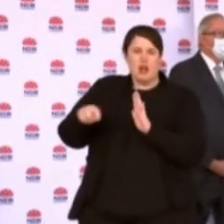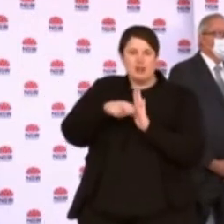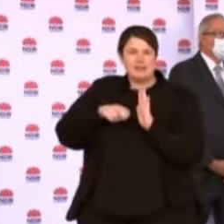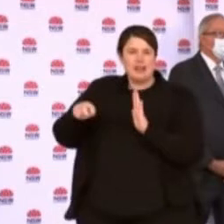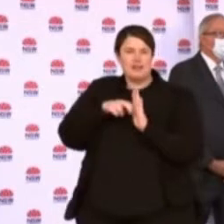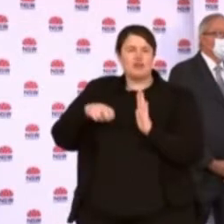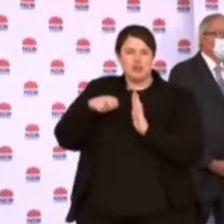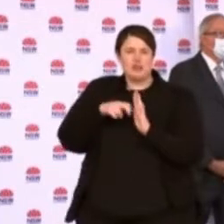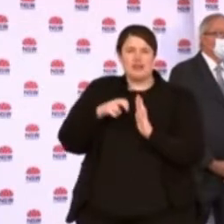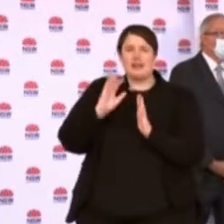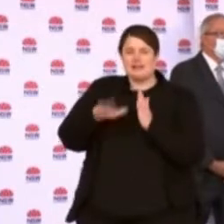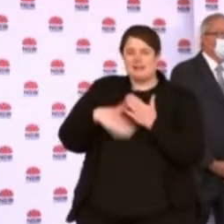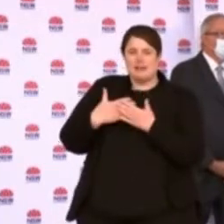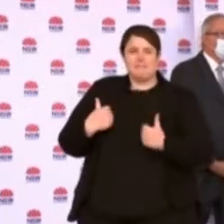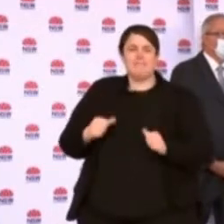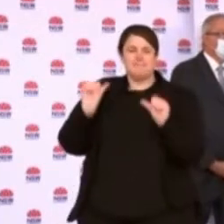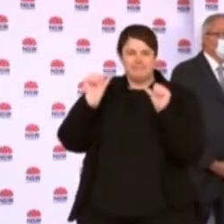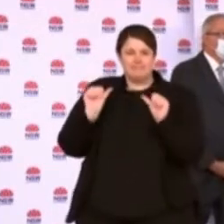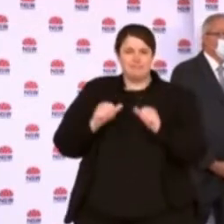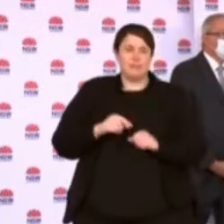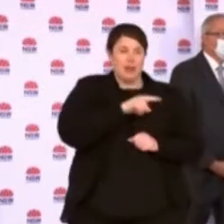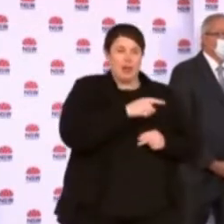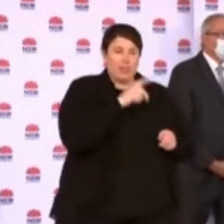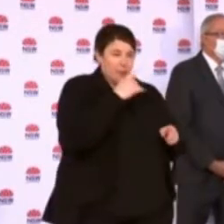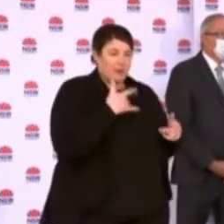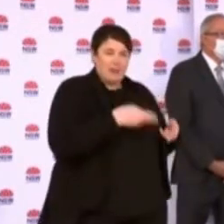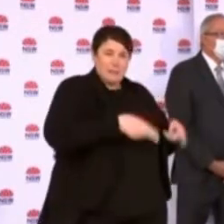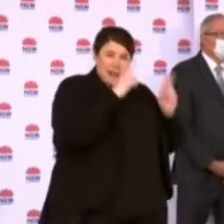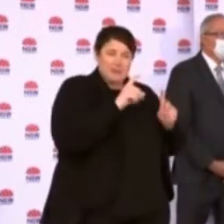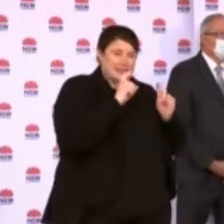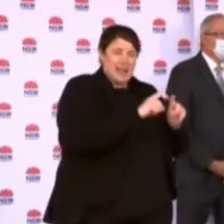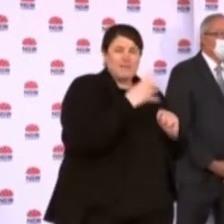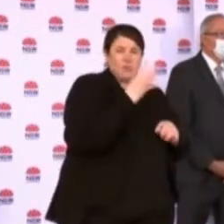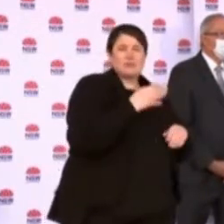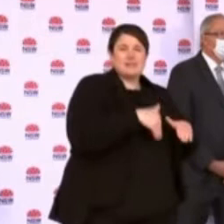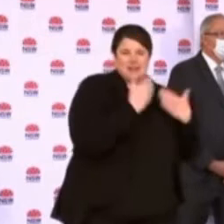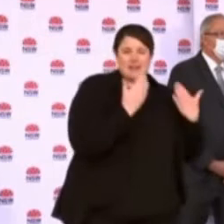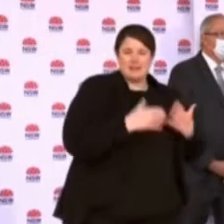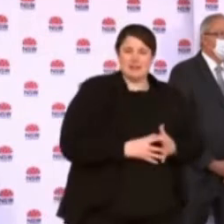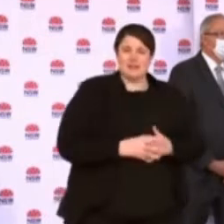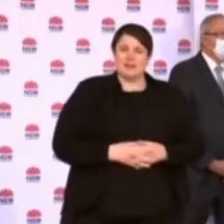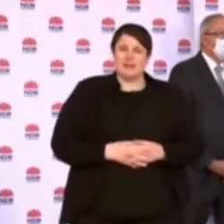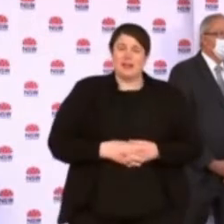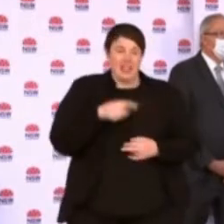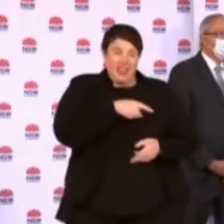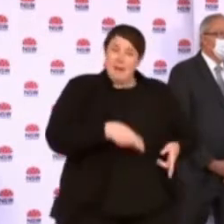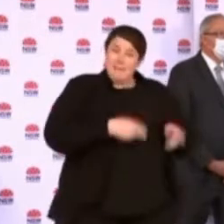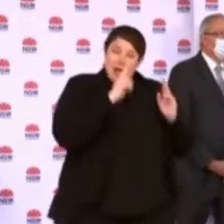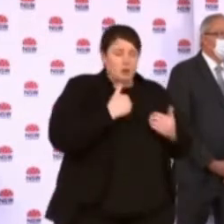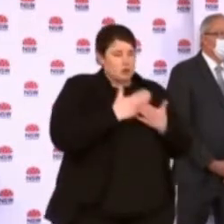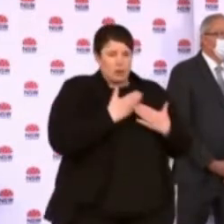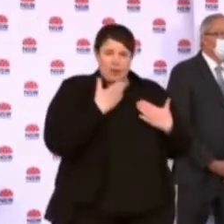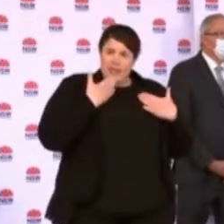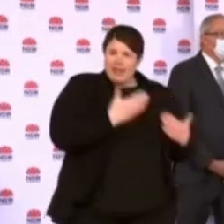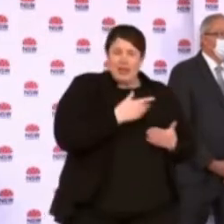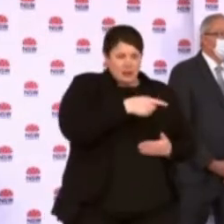in quarantine in their homes for 14 days. I just want to express my gratitude to the residents of the department